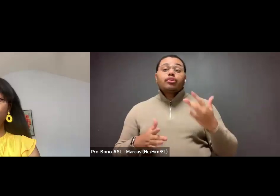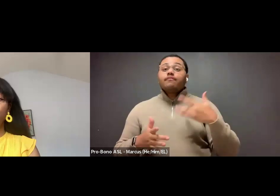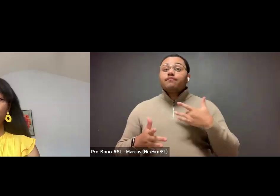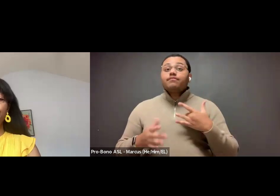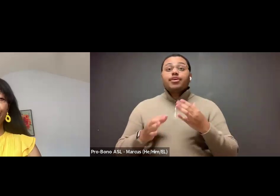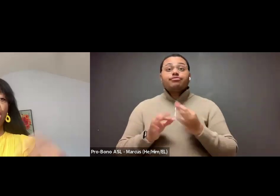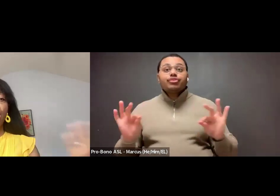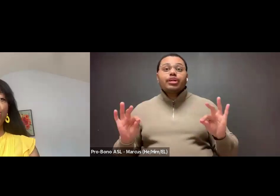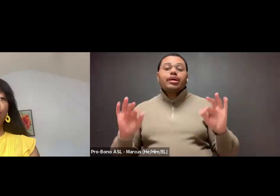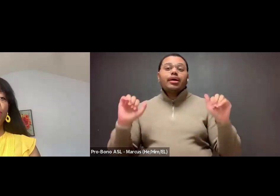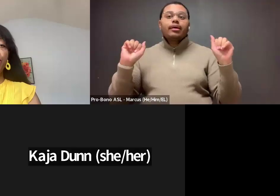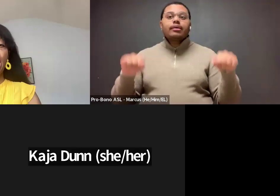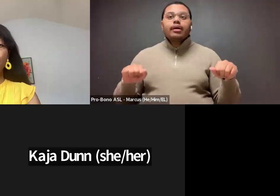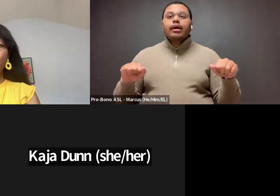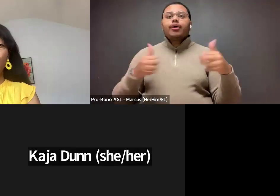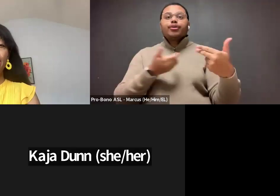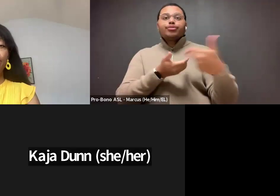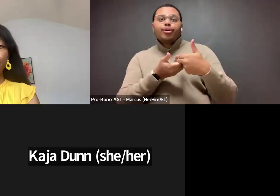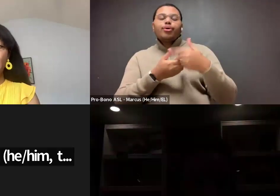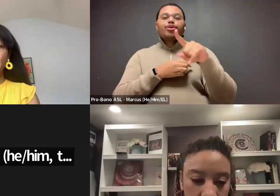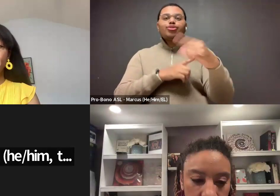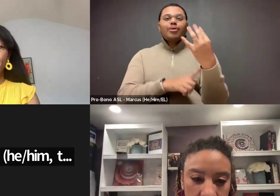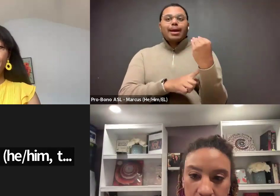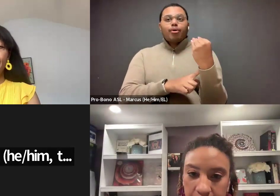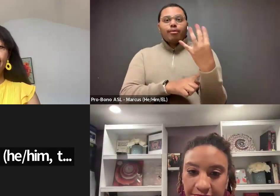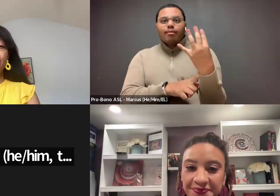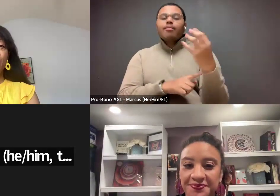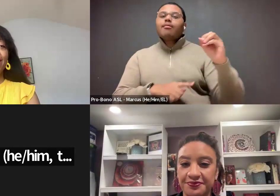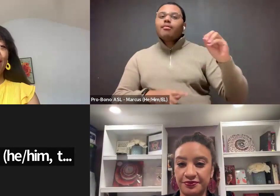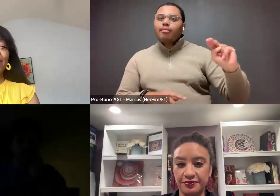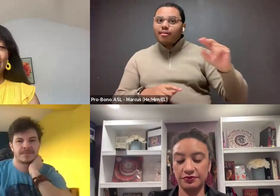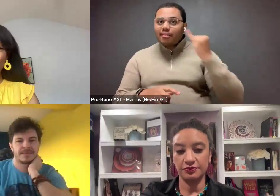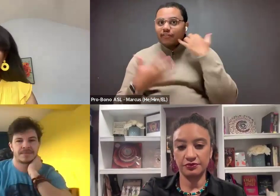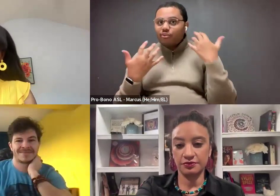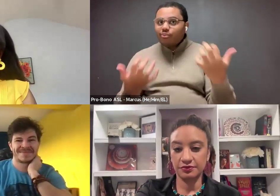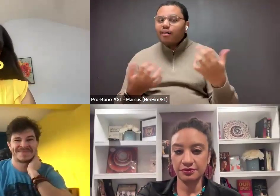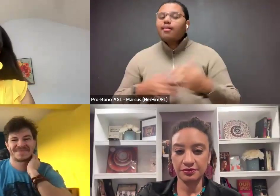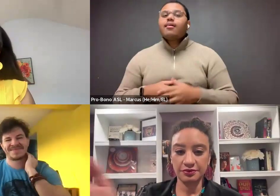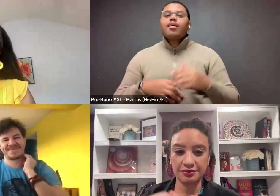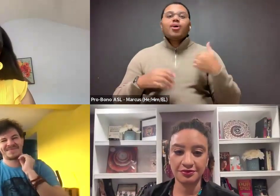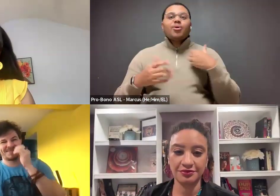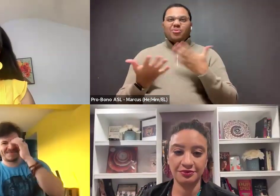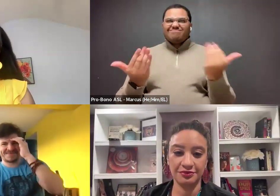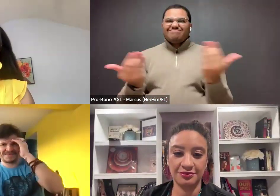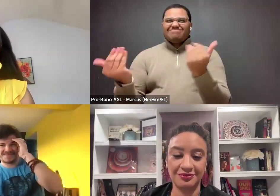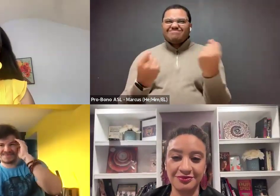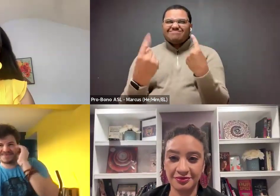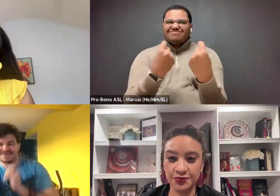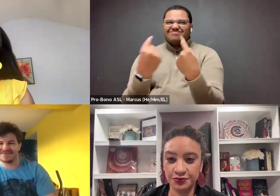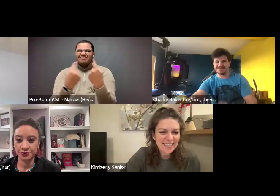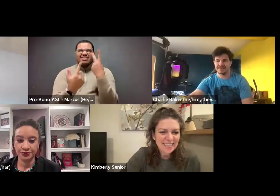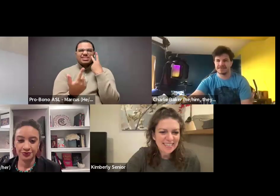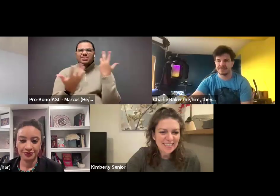to join in with your camera on if you'd like, as we take questions. So let's see what we have